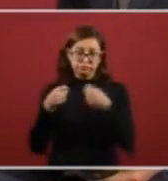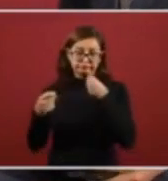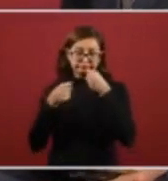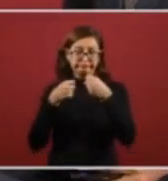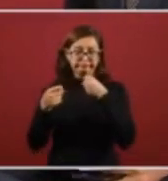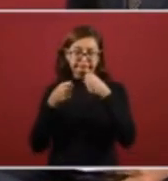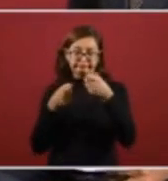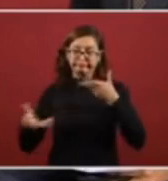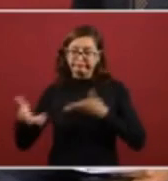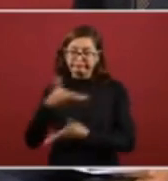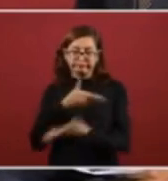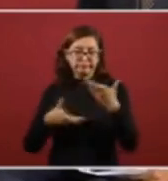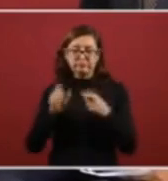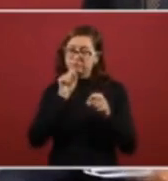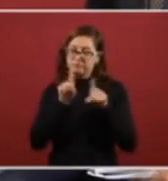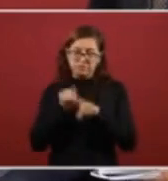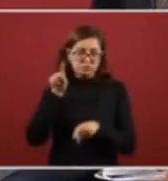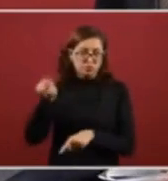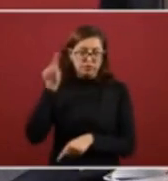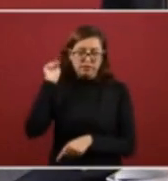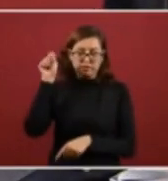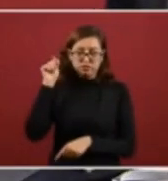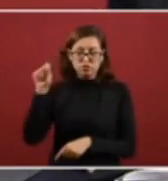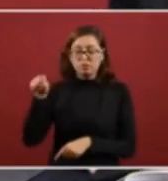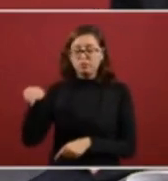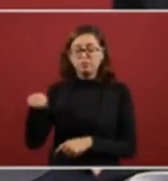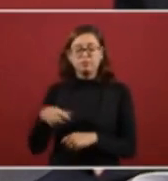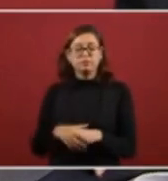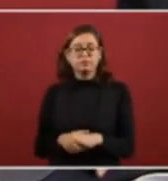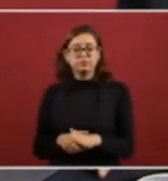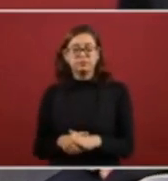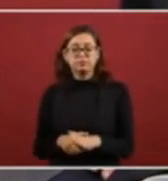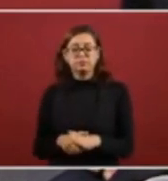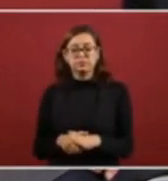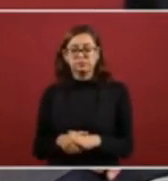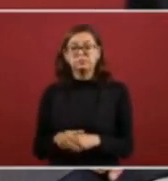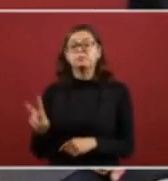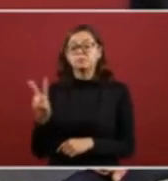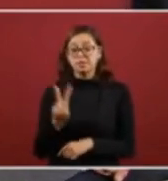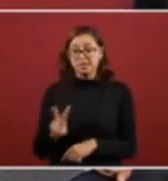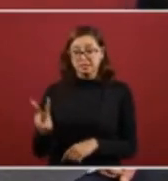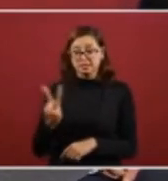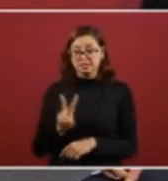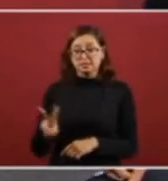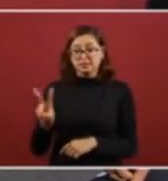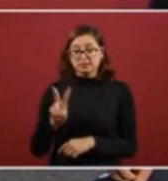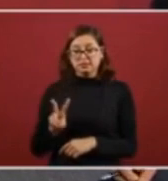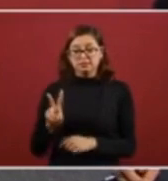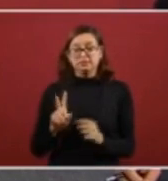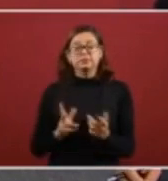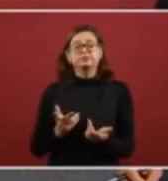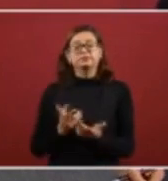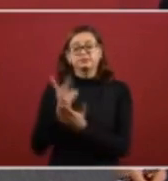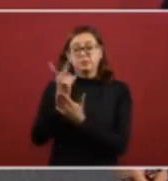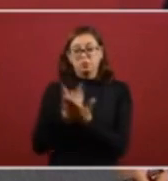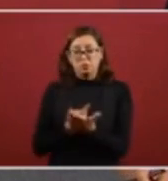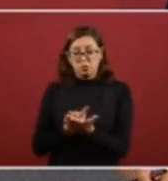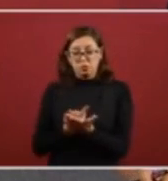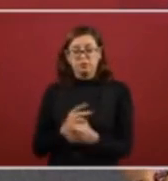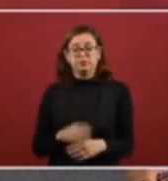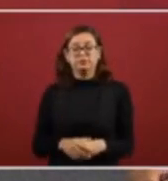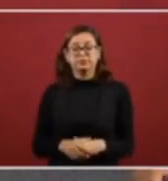8, the press conference in Villahermosa on Friday. That's the